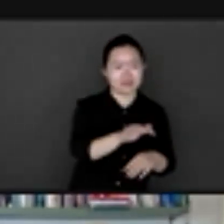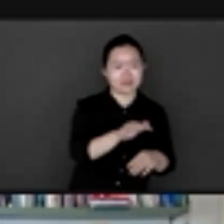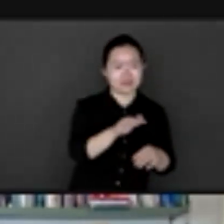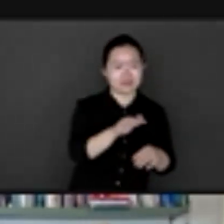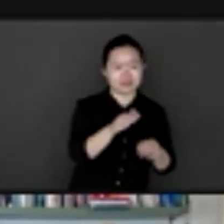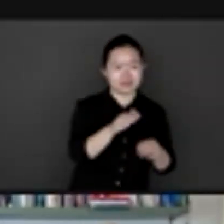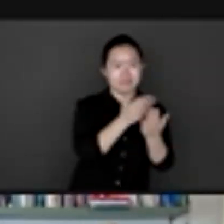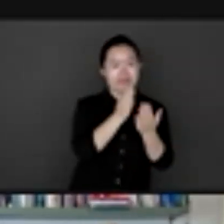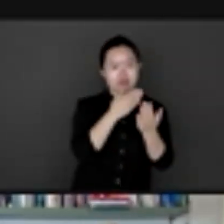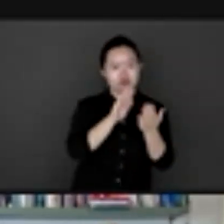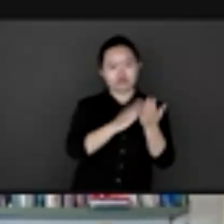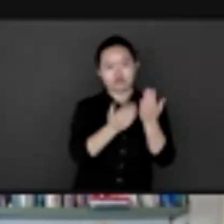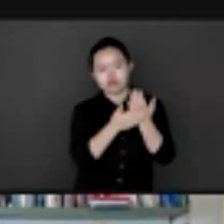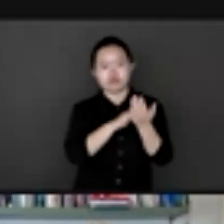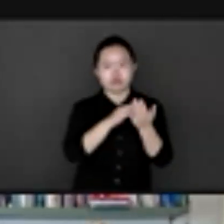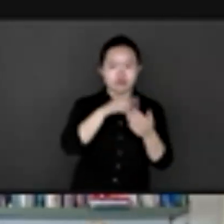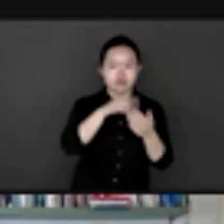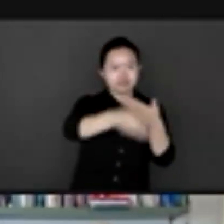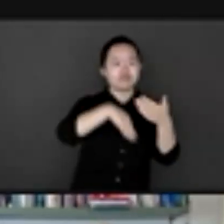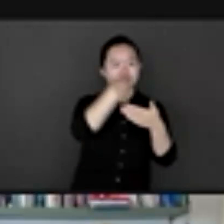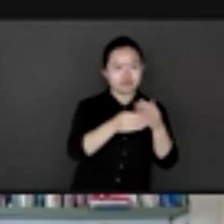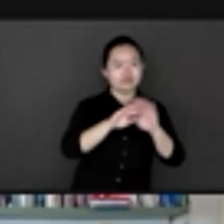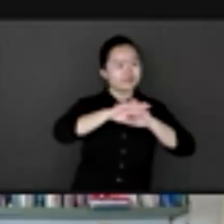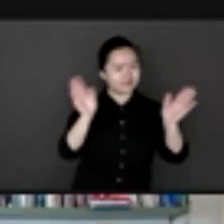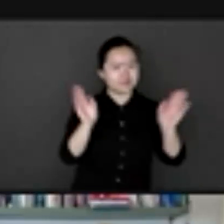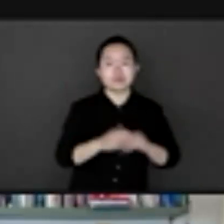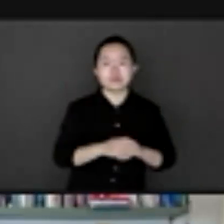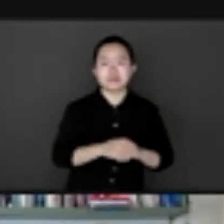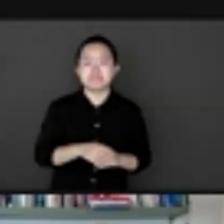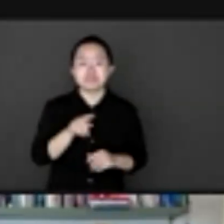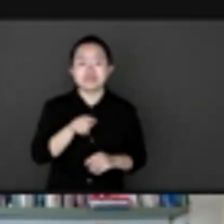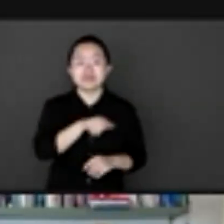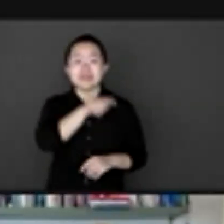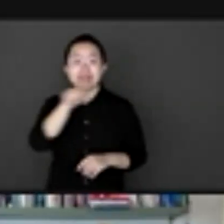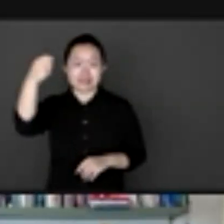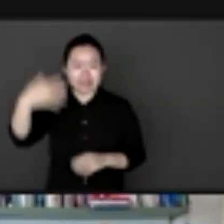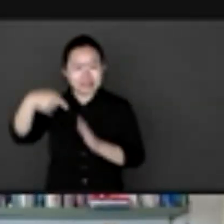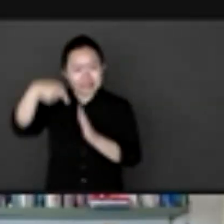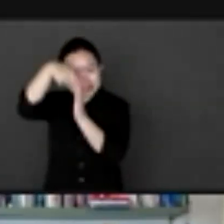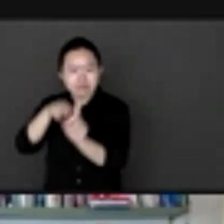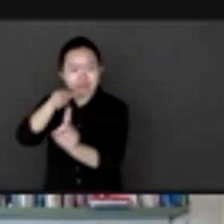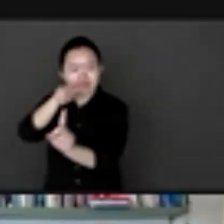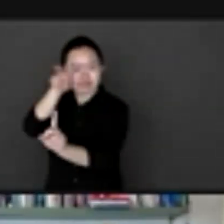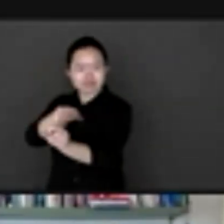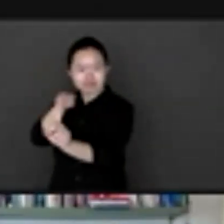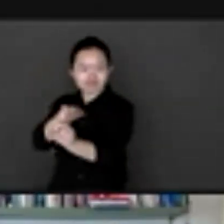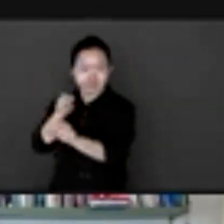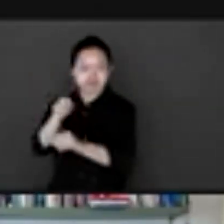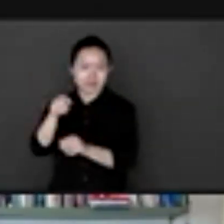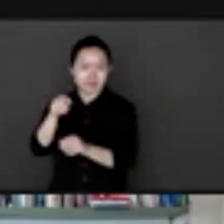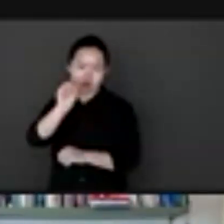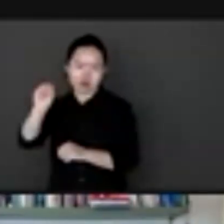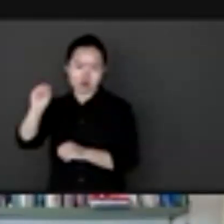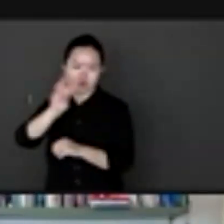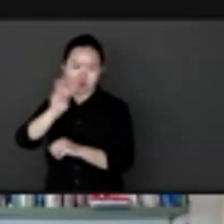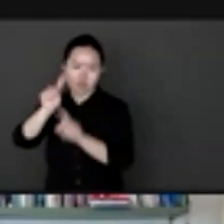shown at the bottom of this slide that I hope they will make available to you. Next slide, and we are